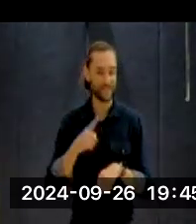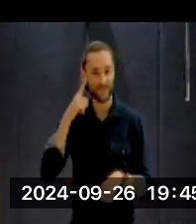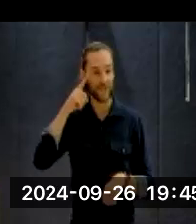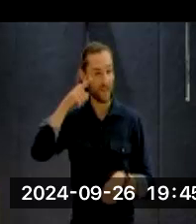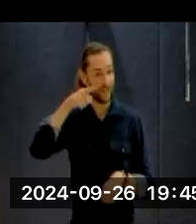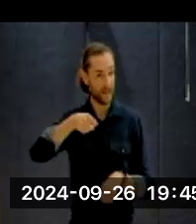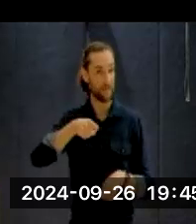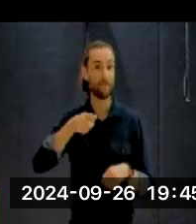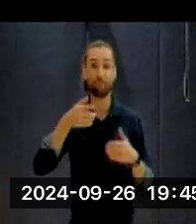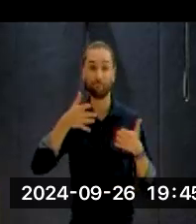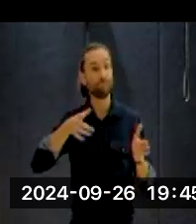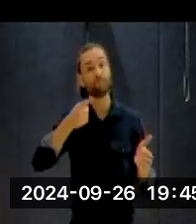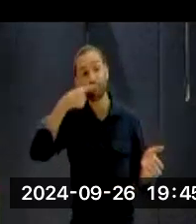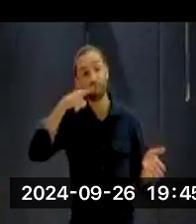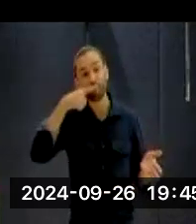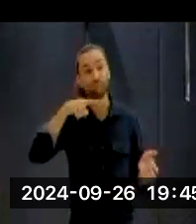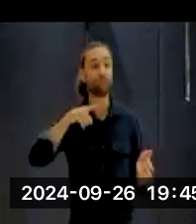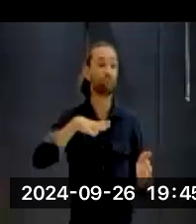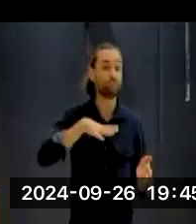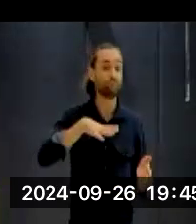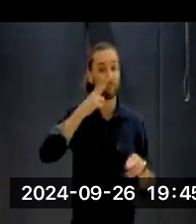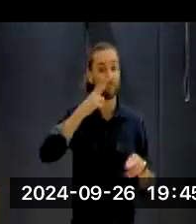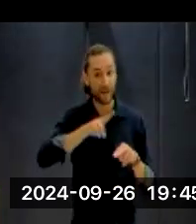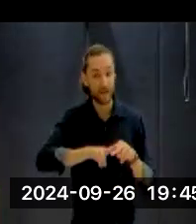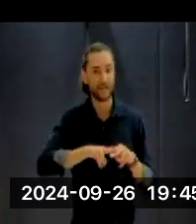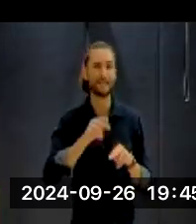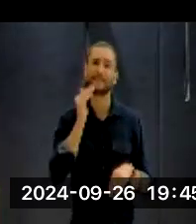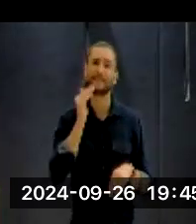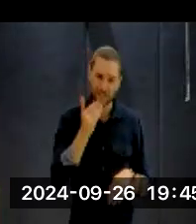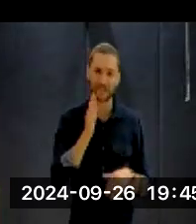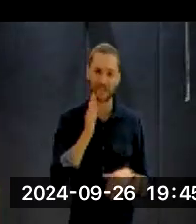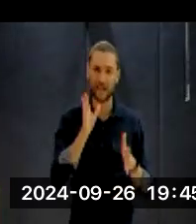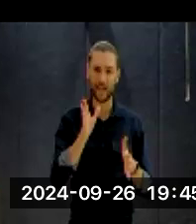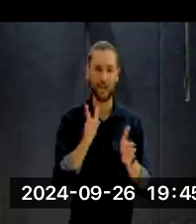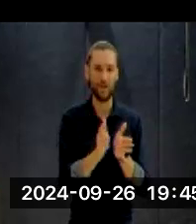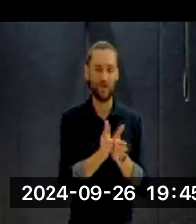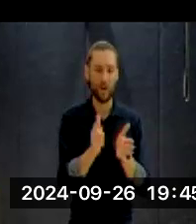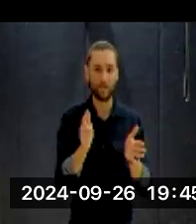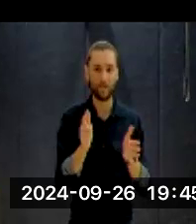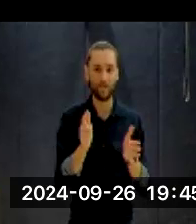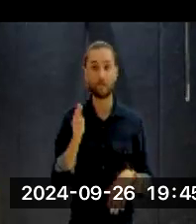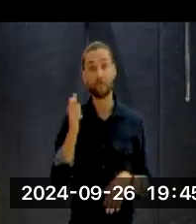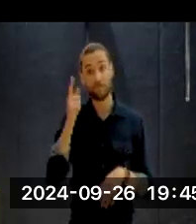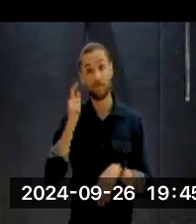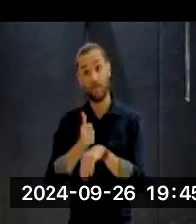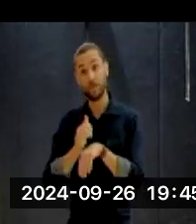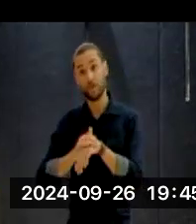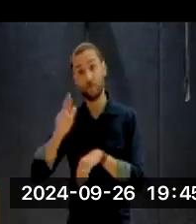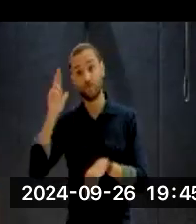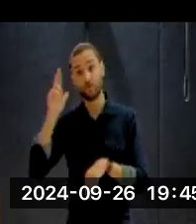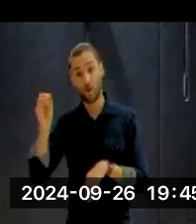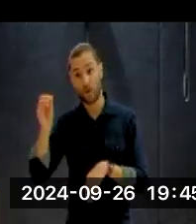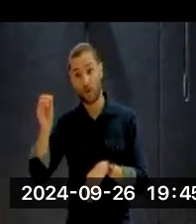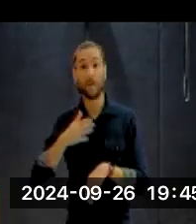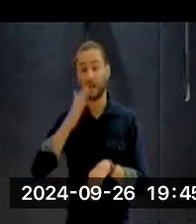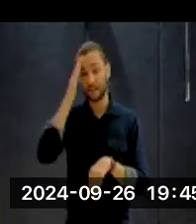all fun. This is a serious hate crime. Because of the restraining orders, my son had no parents at